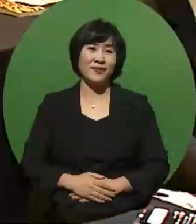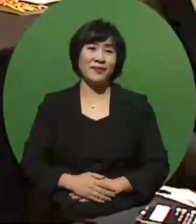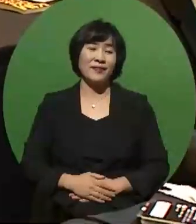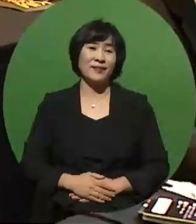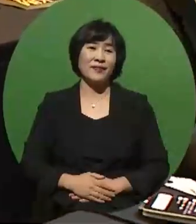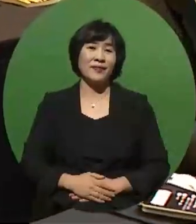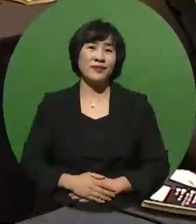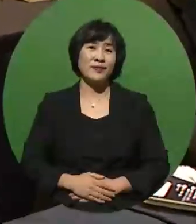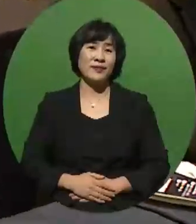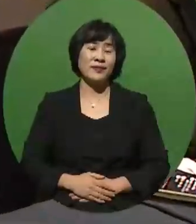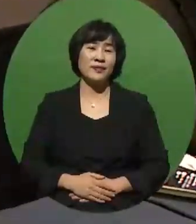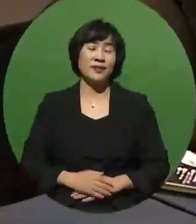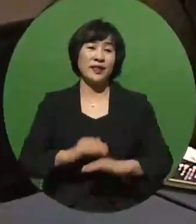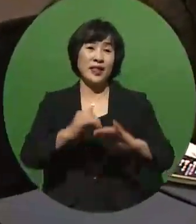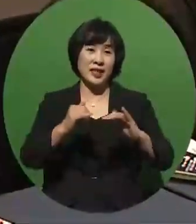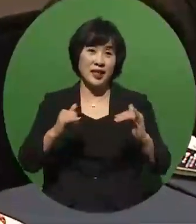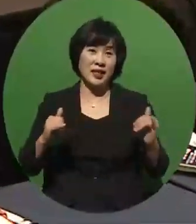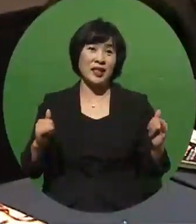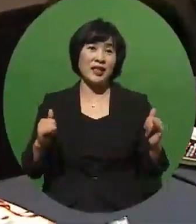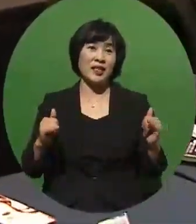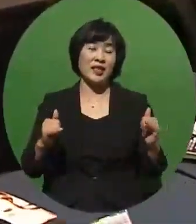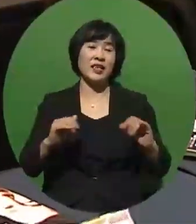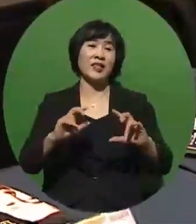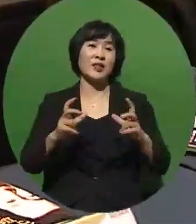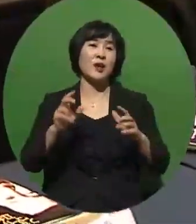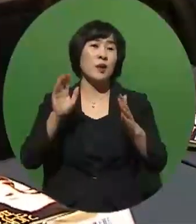from Denmark.